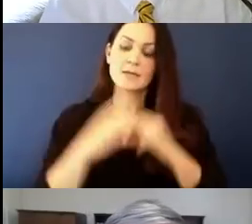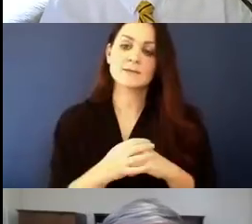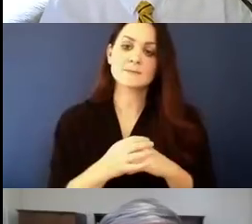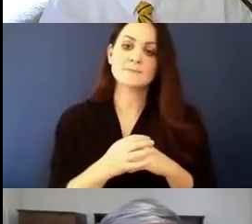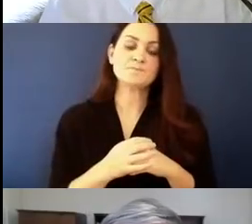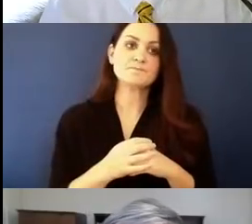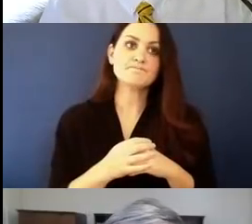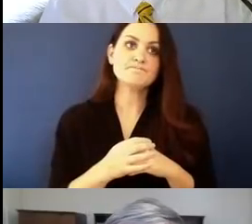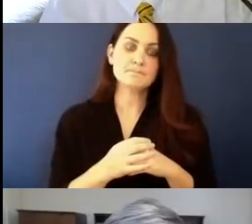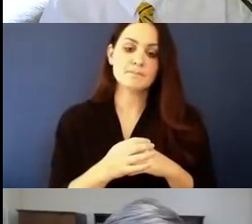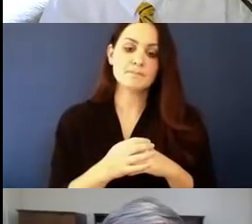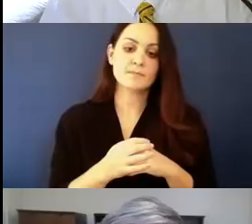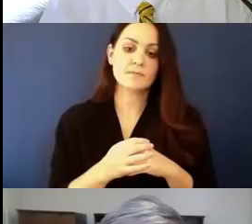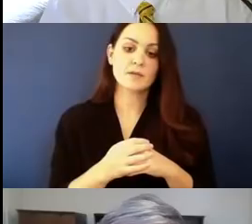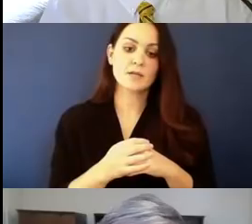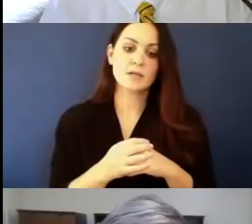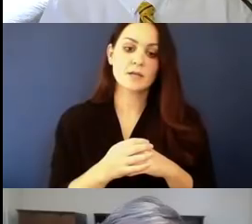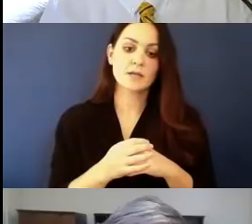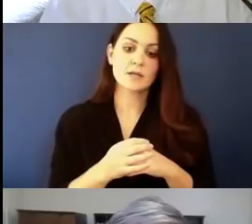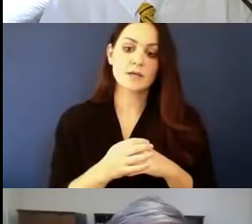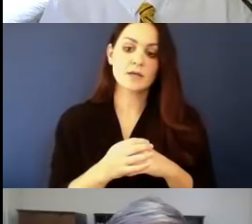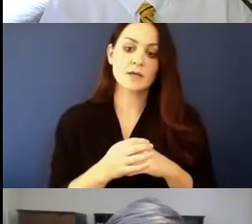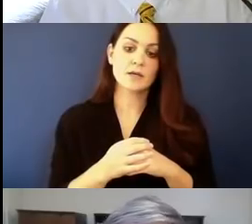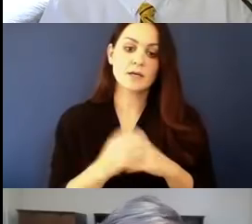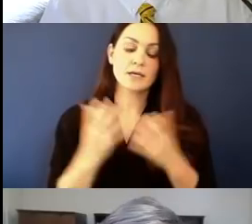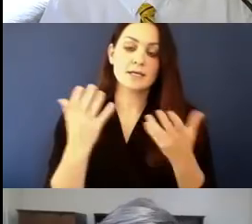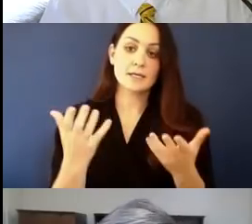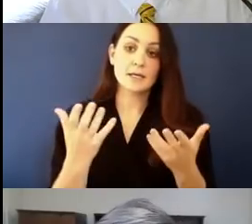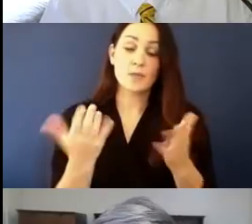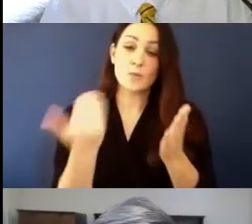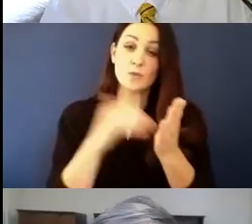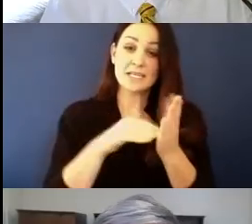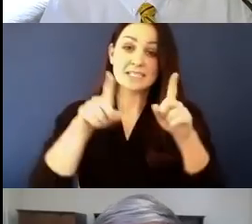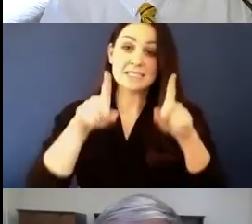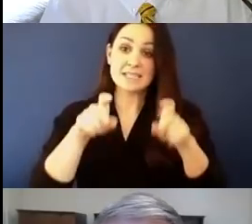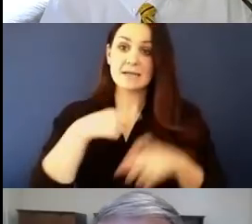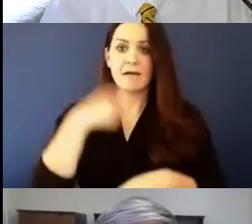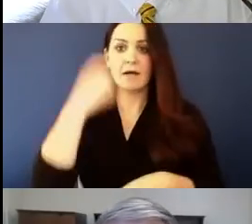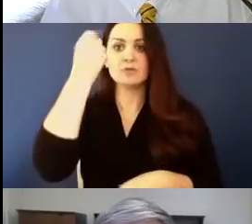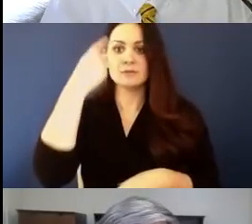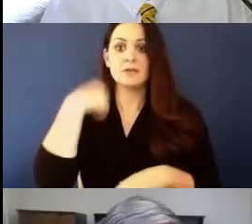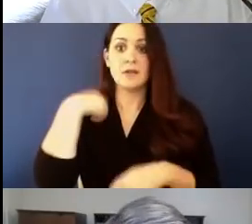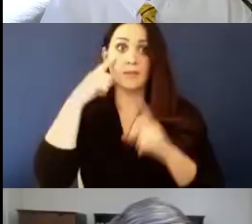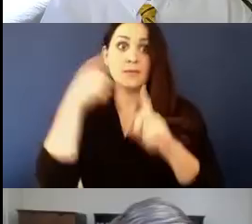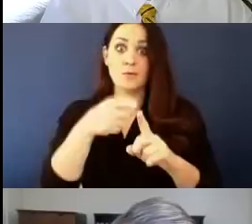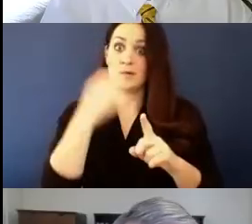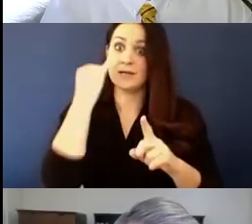but I see the point, which is, should we be retesting if people come in and are not wearing masks? It would be considered an